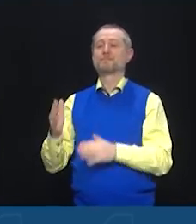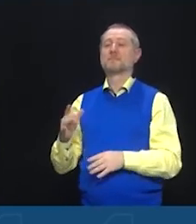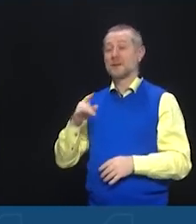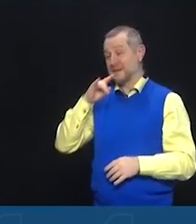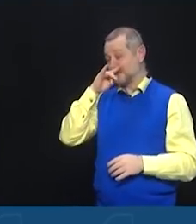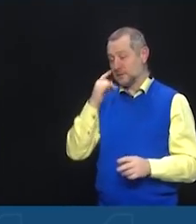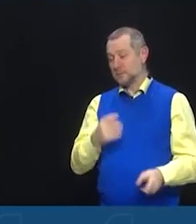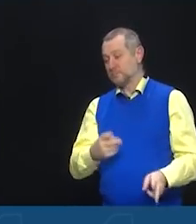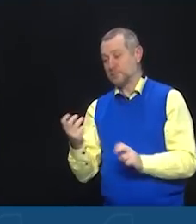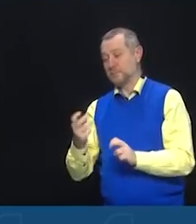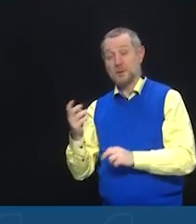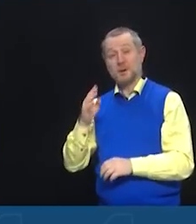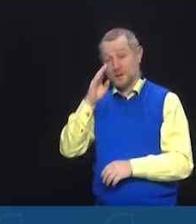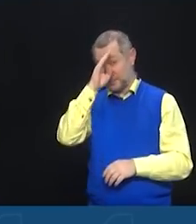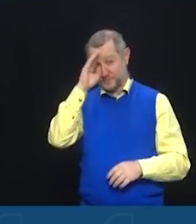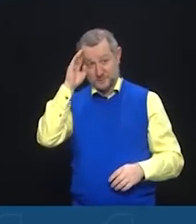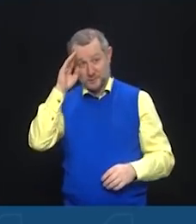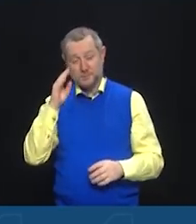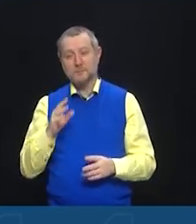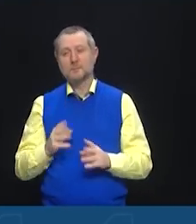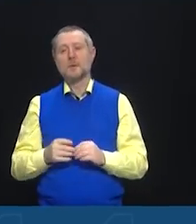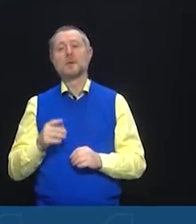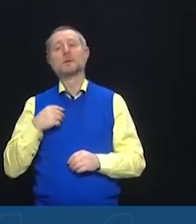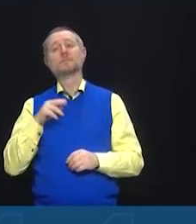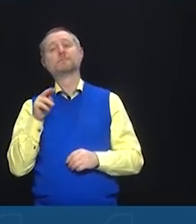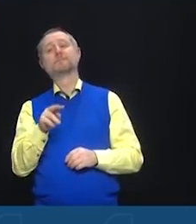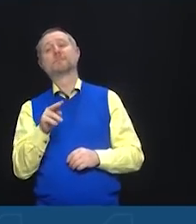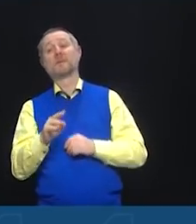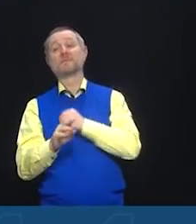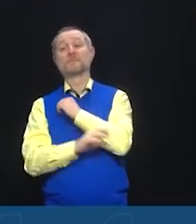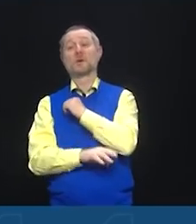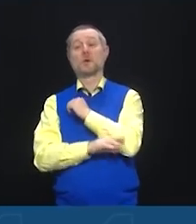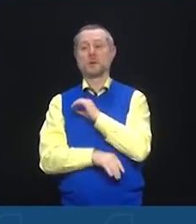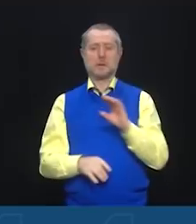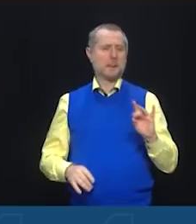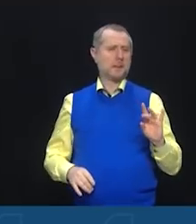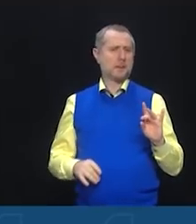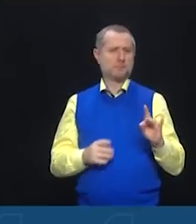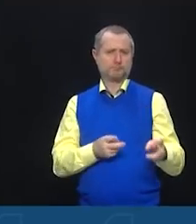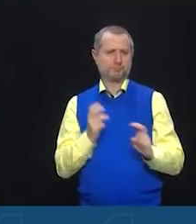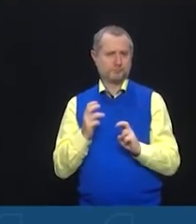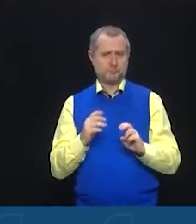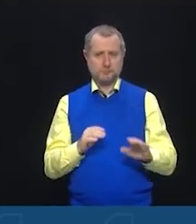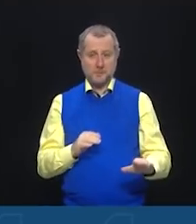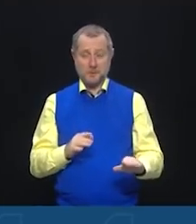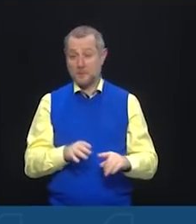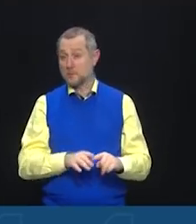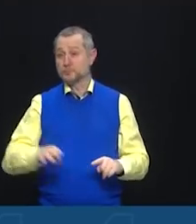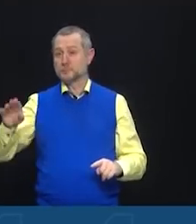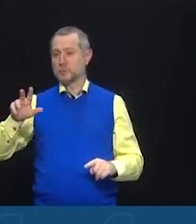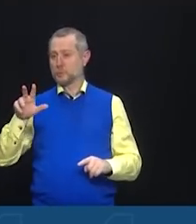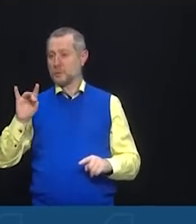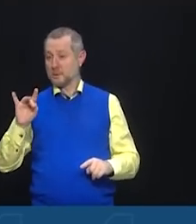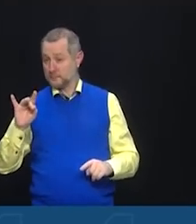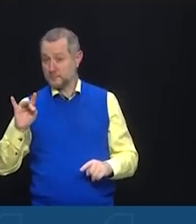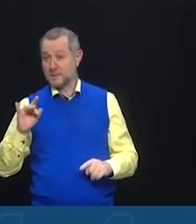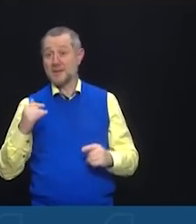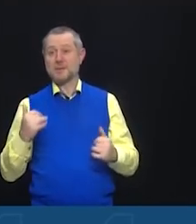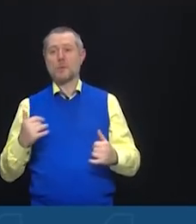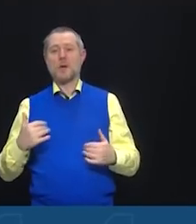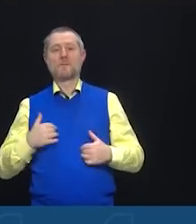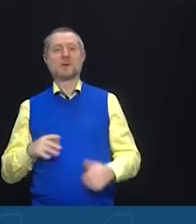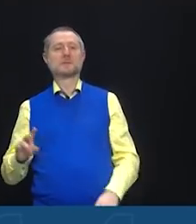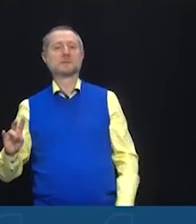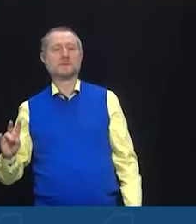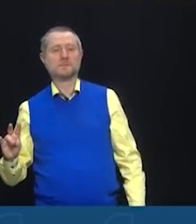metrics I want to look at. Start of the school year, we had about 8 cases. At our peak, we had 38 children hospitalized, and now we have 7. So